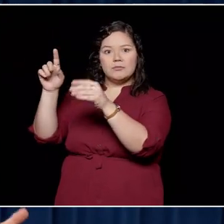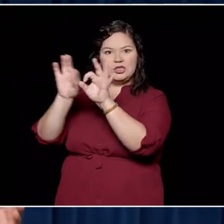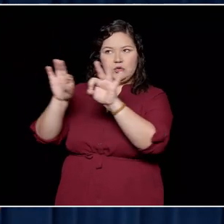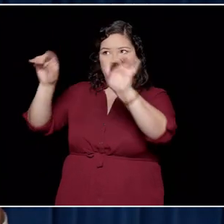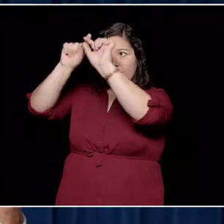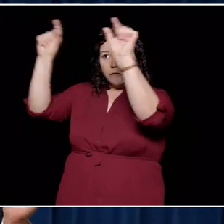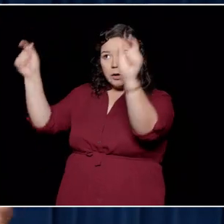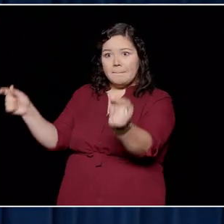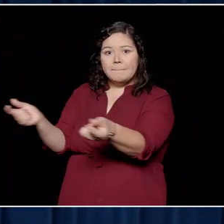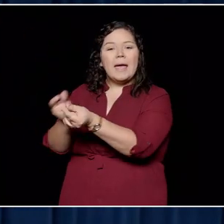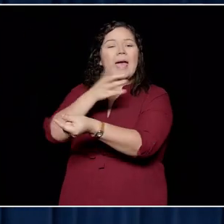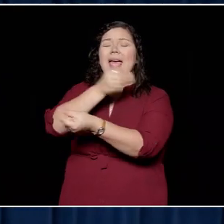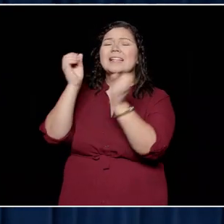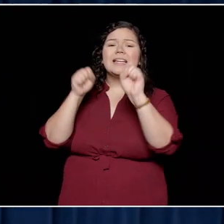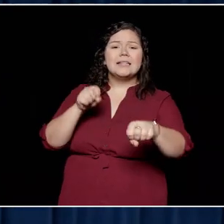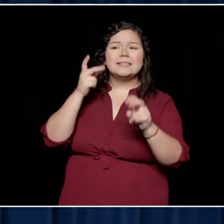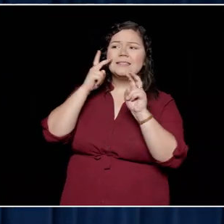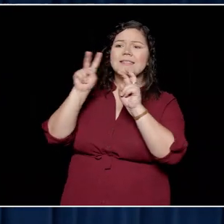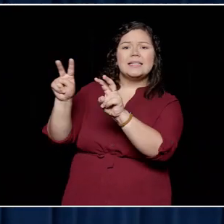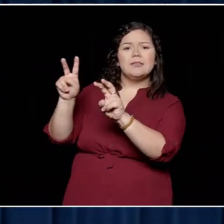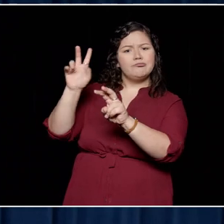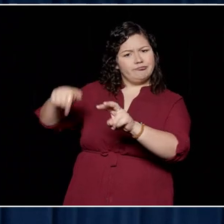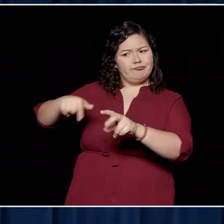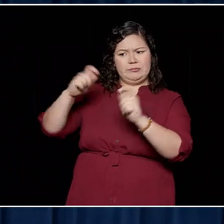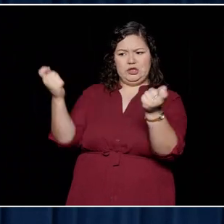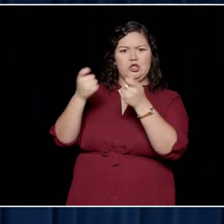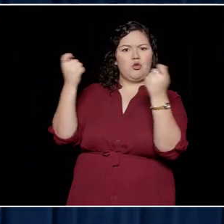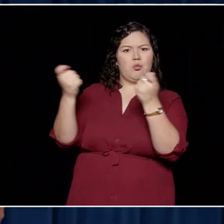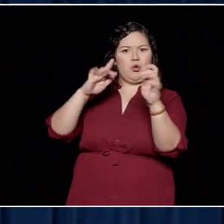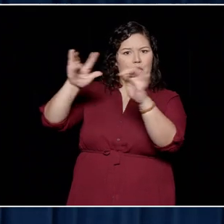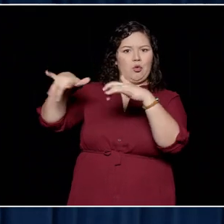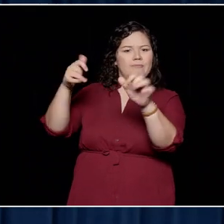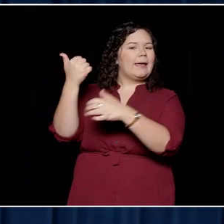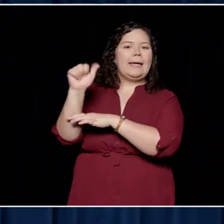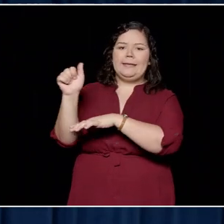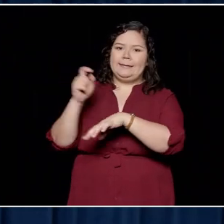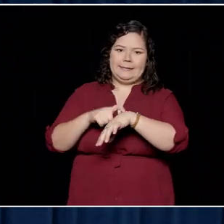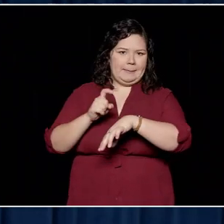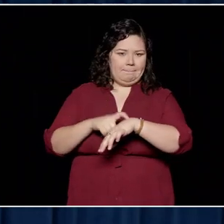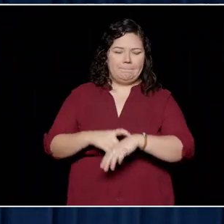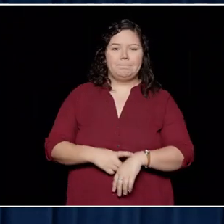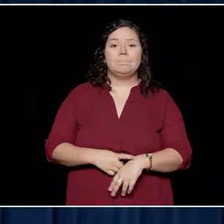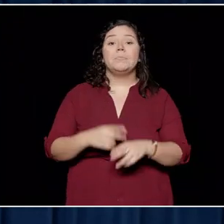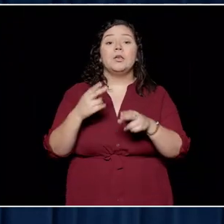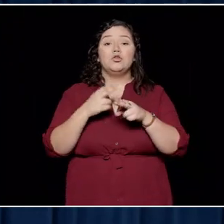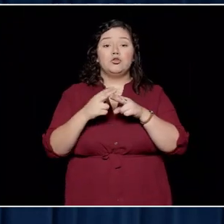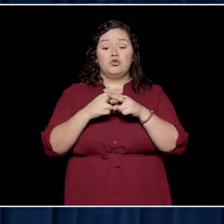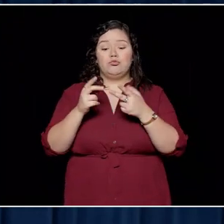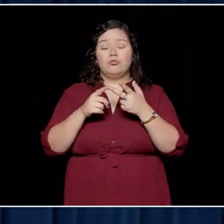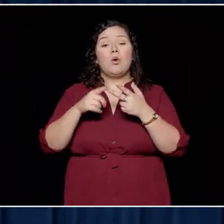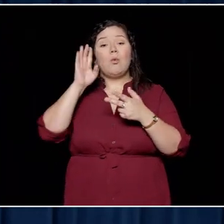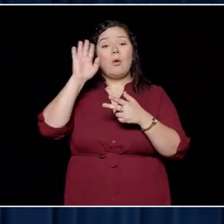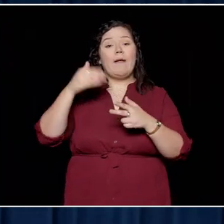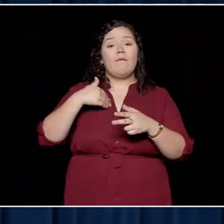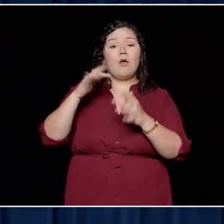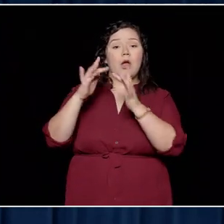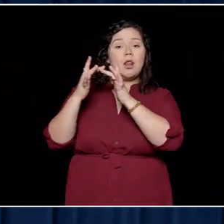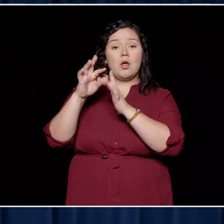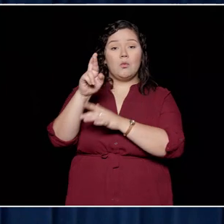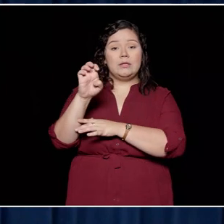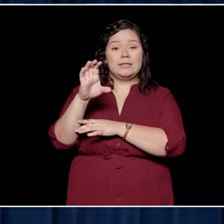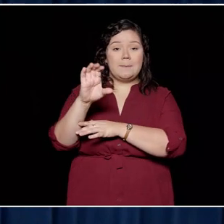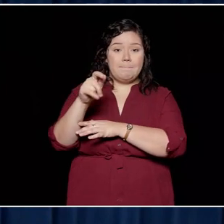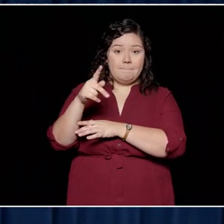this ceremony at any time. In a few minutes' time, our virtual reception will begin. Don't miss